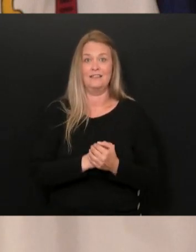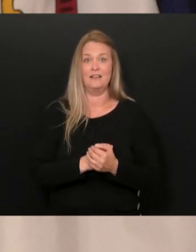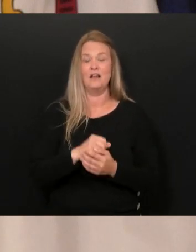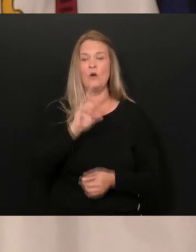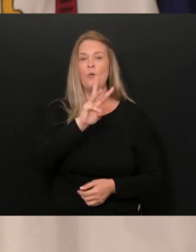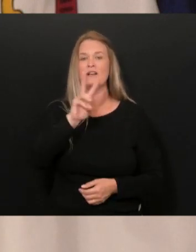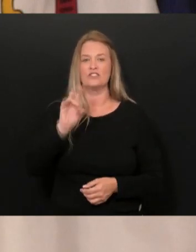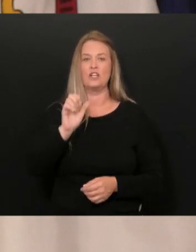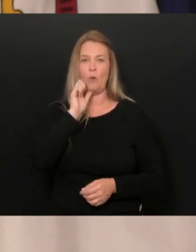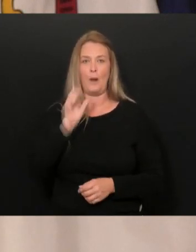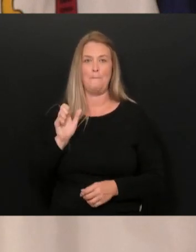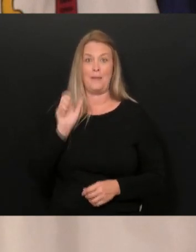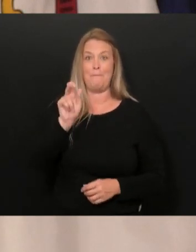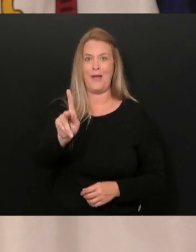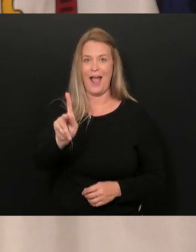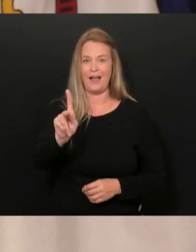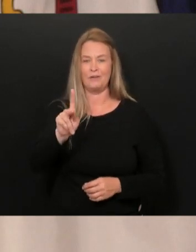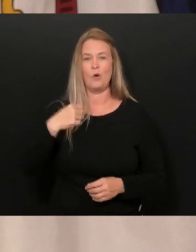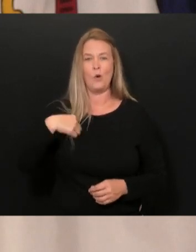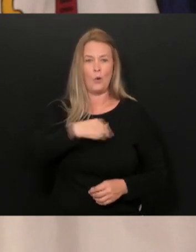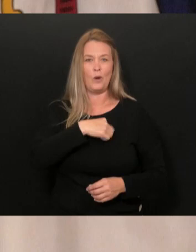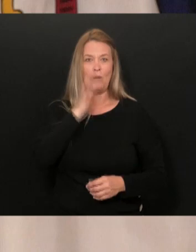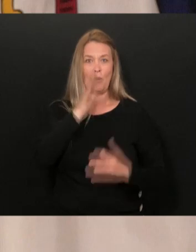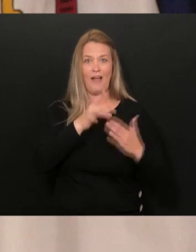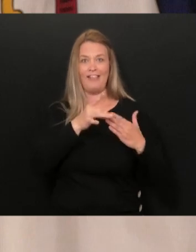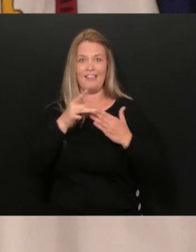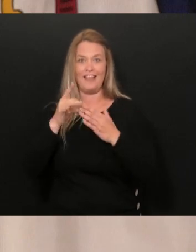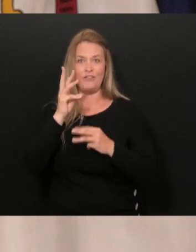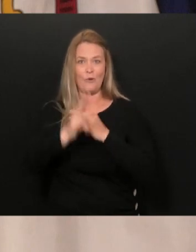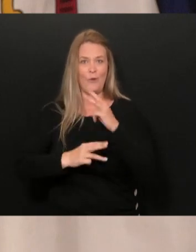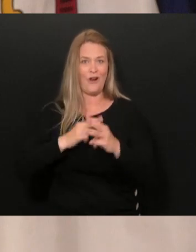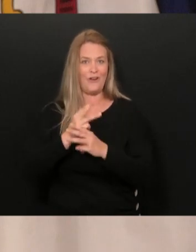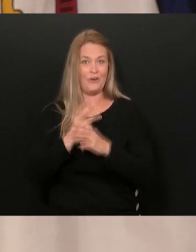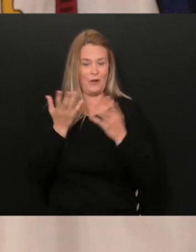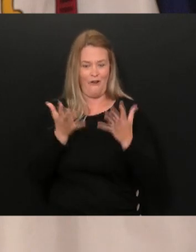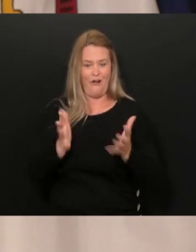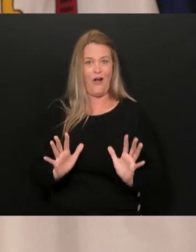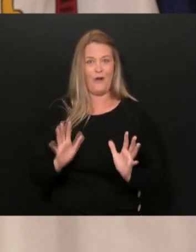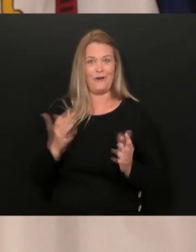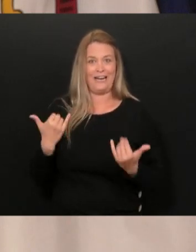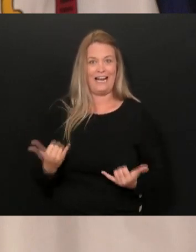back and be the leader of the world like we already have if